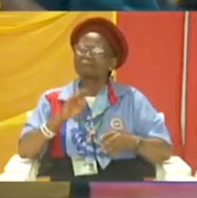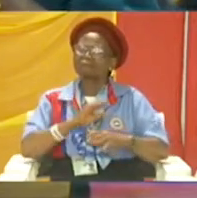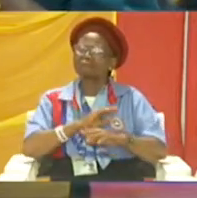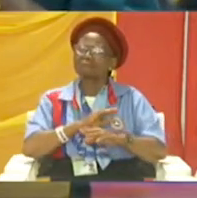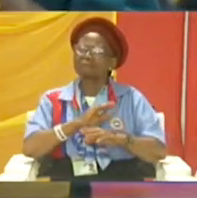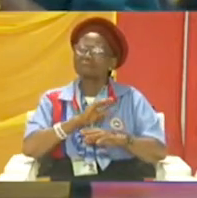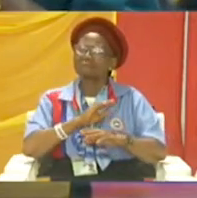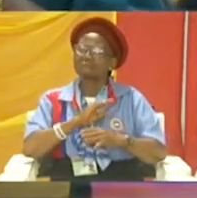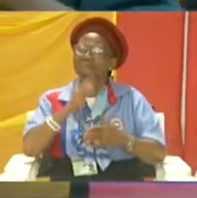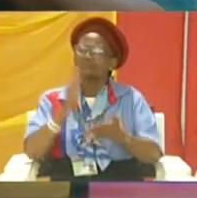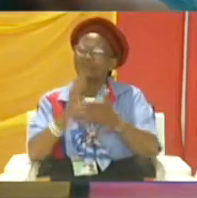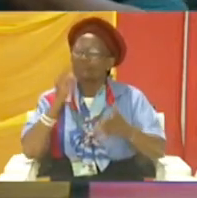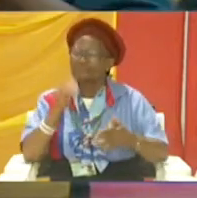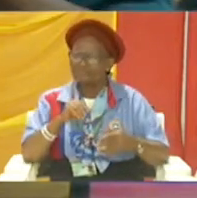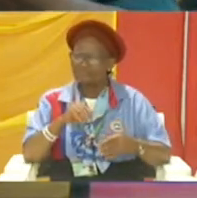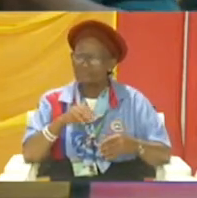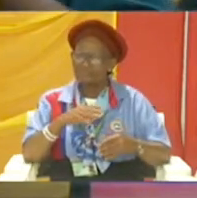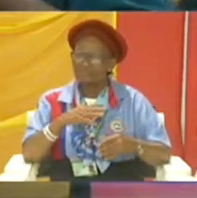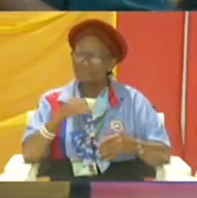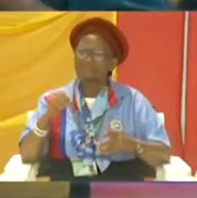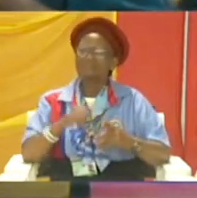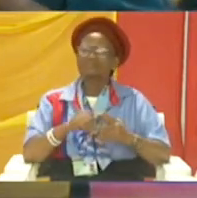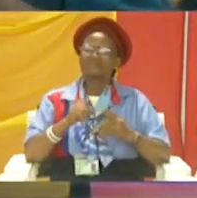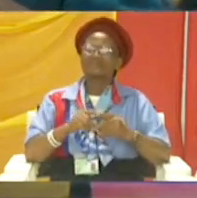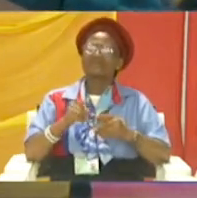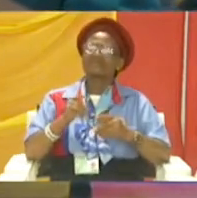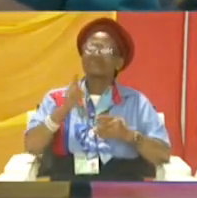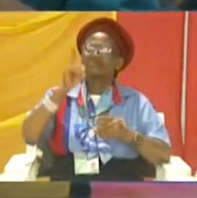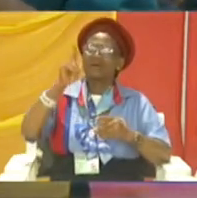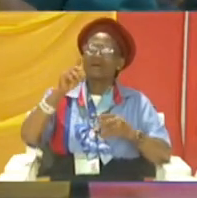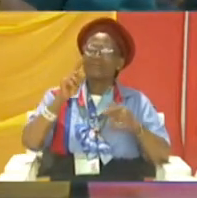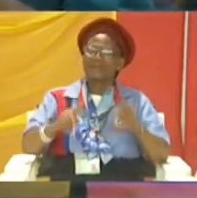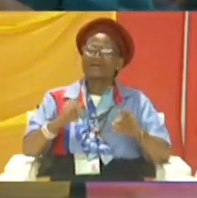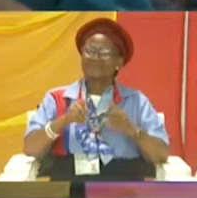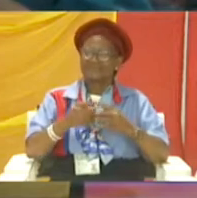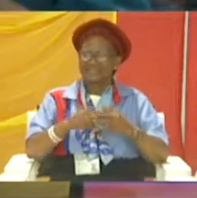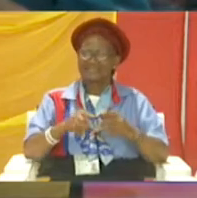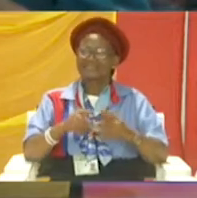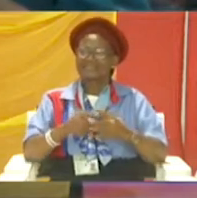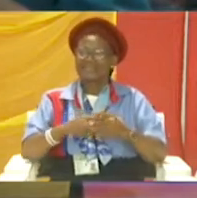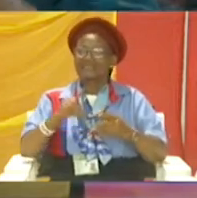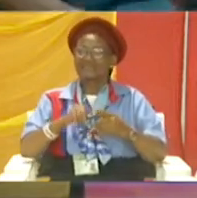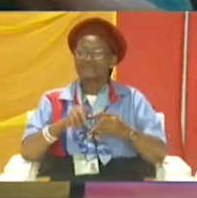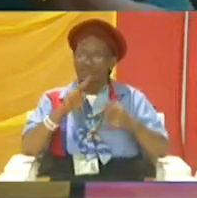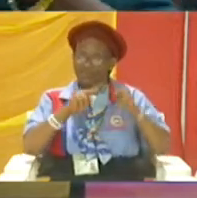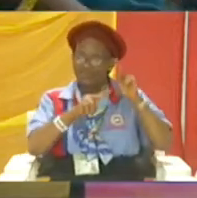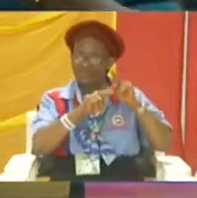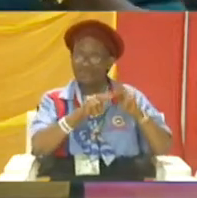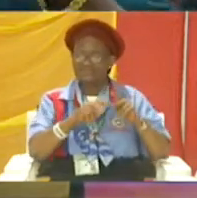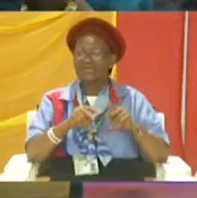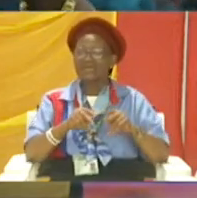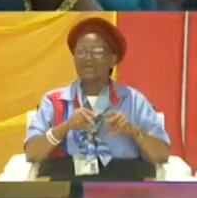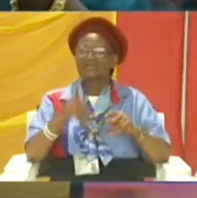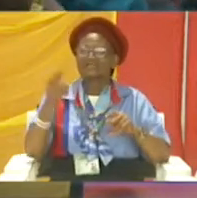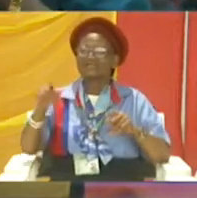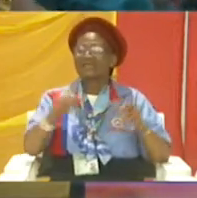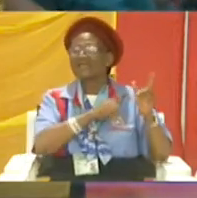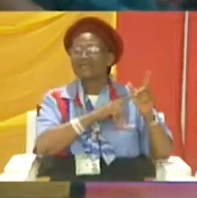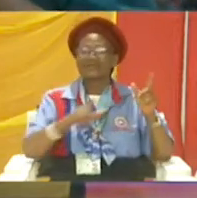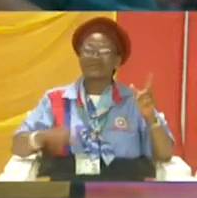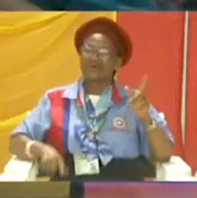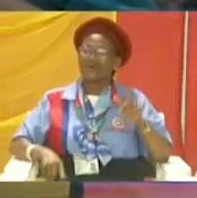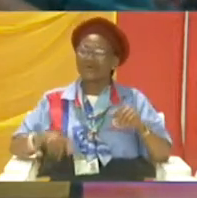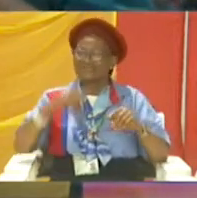And then one fellow began to prophesy. Thus saith the